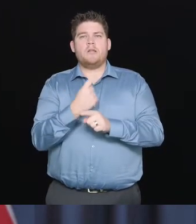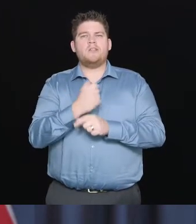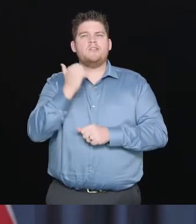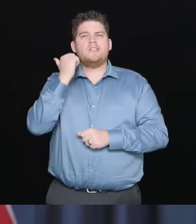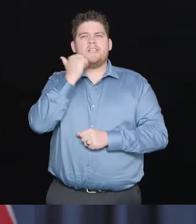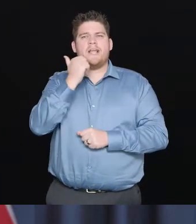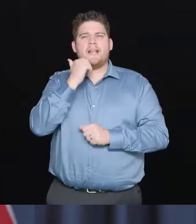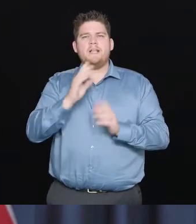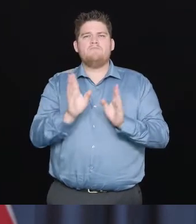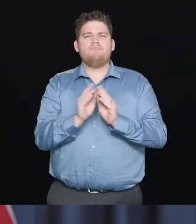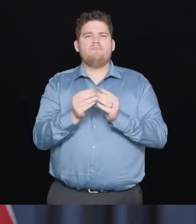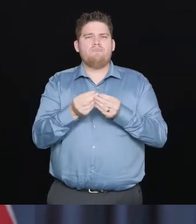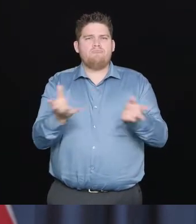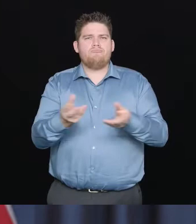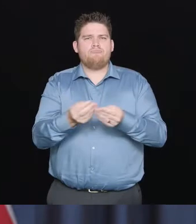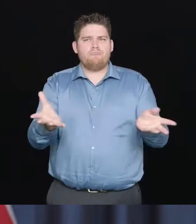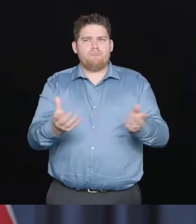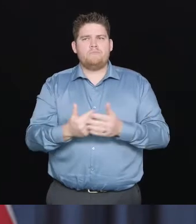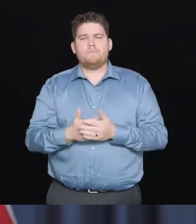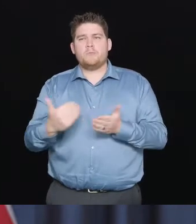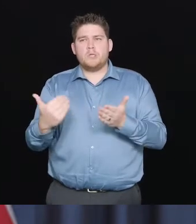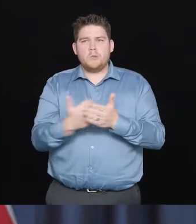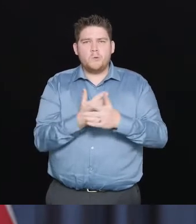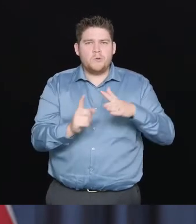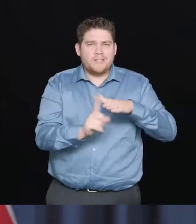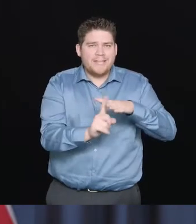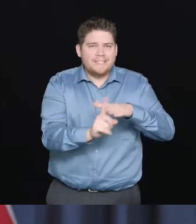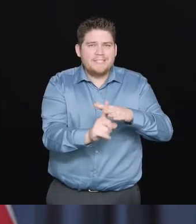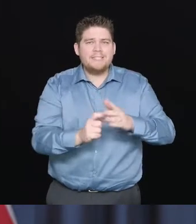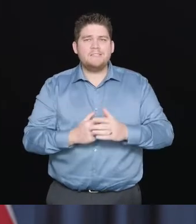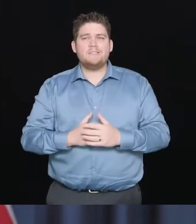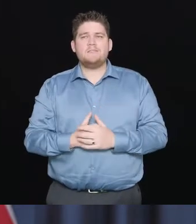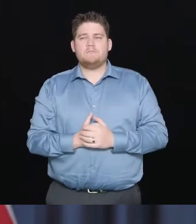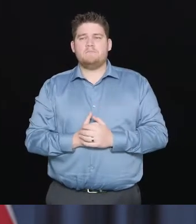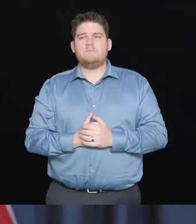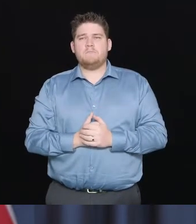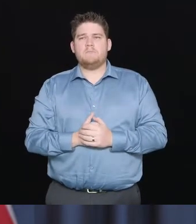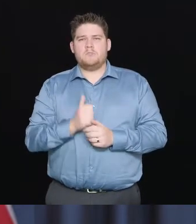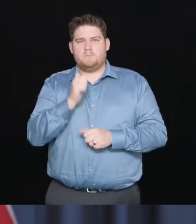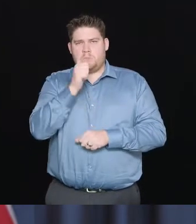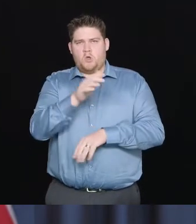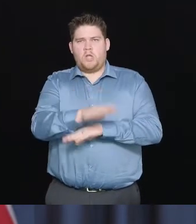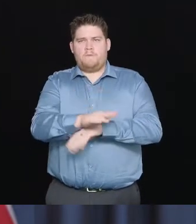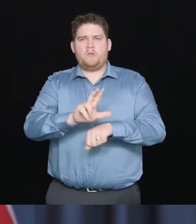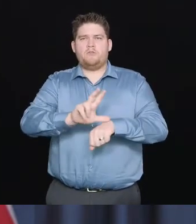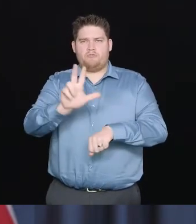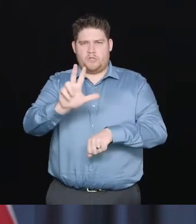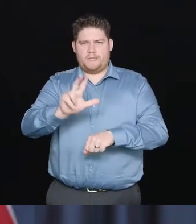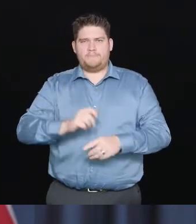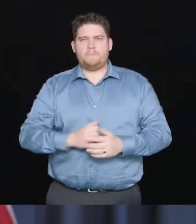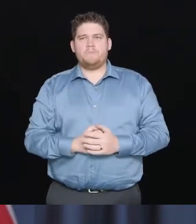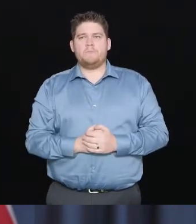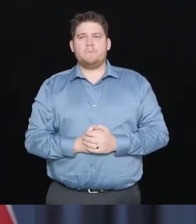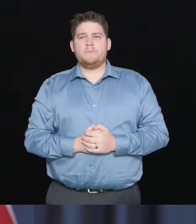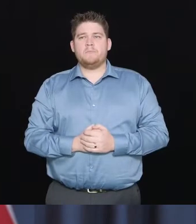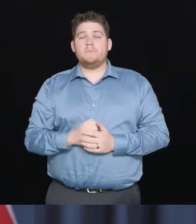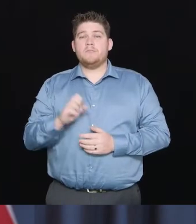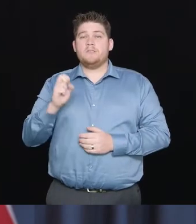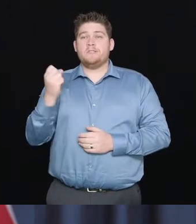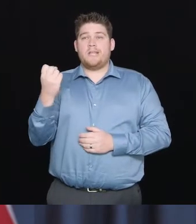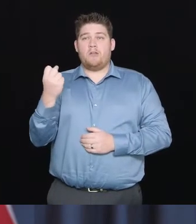and so on for that day, so that you'll have that information. And then at noon on Saturday, we'll be back briefing. So there'll be